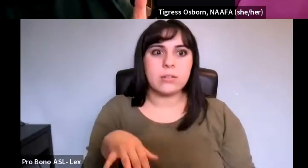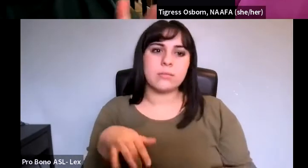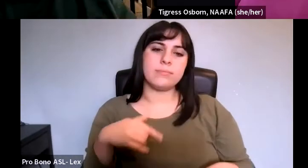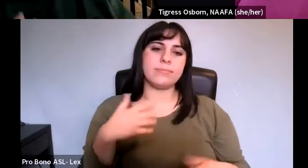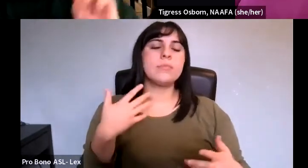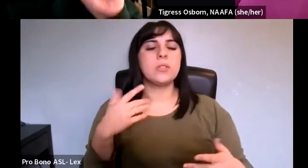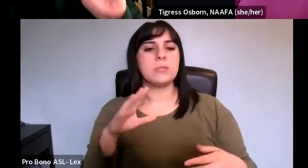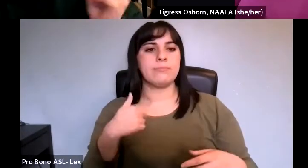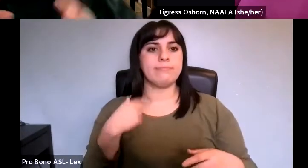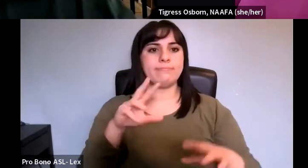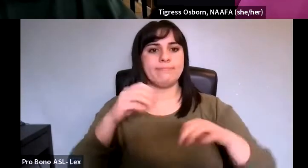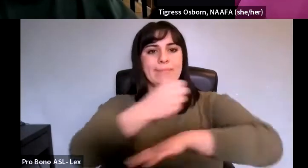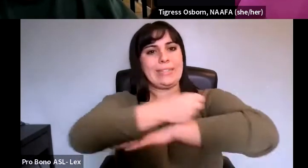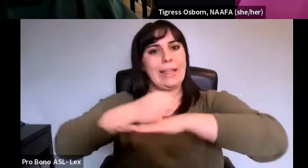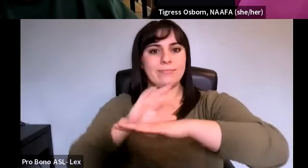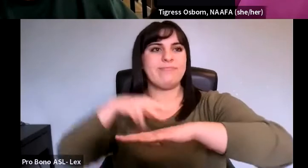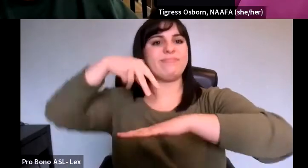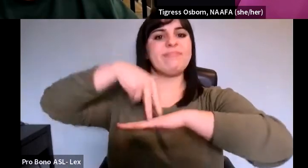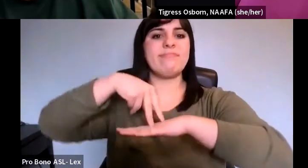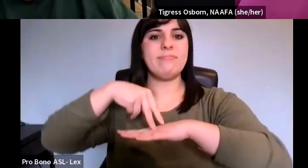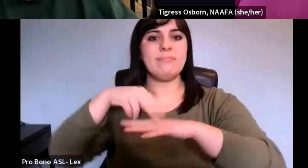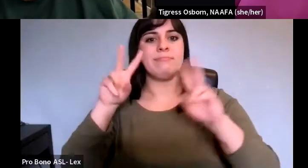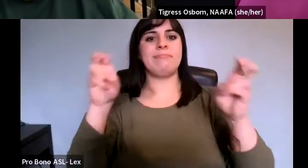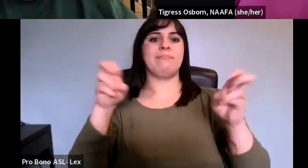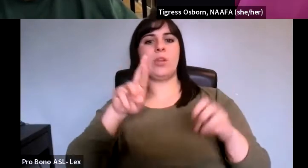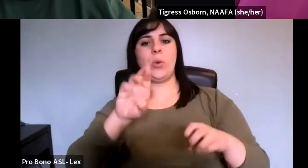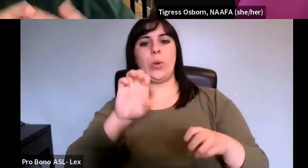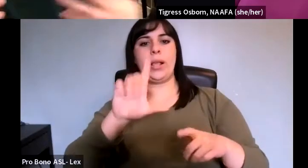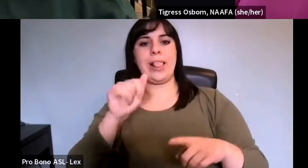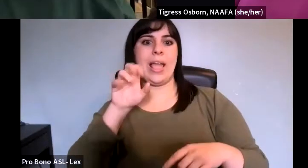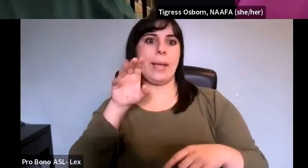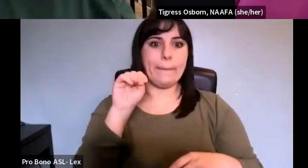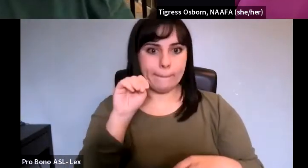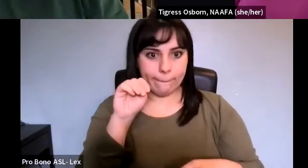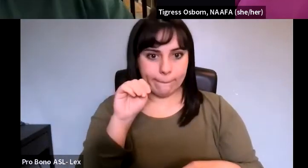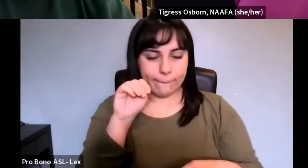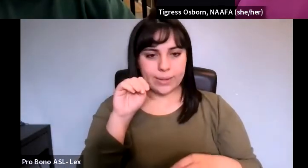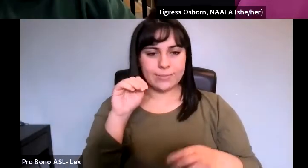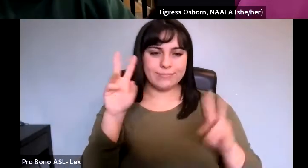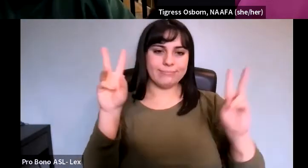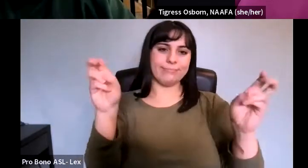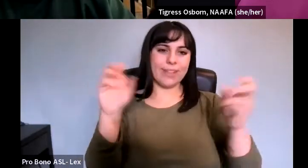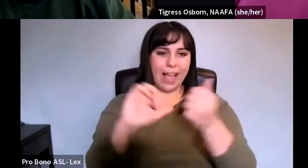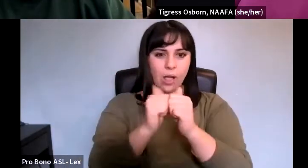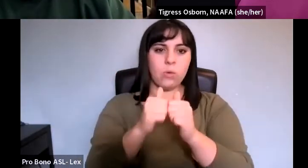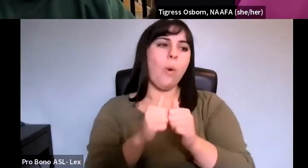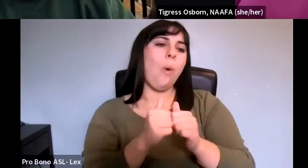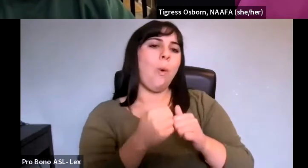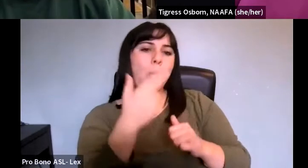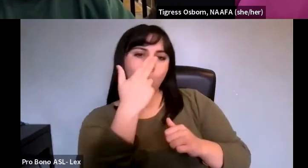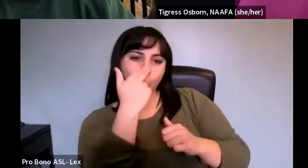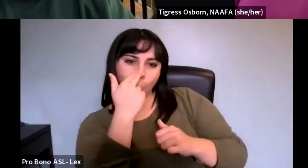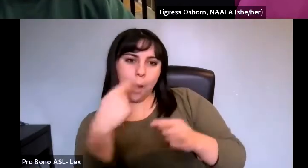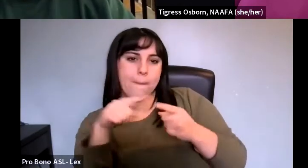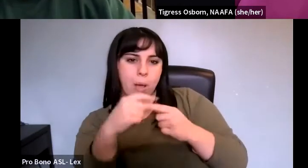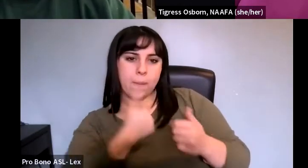reclaimed, you know, the way that people would make fun of my size by doing it myself. And then I moved to the